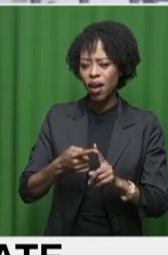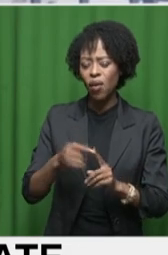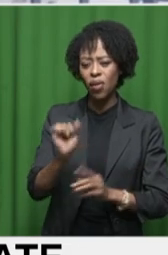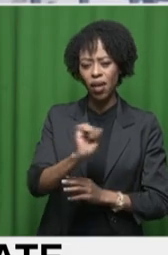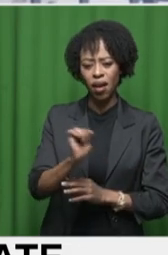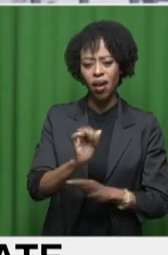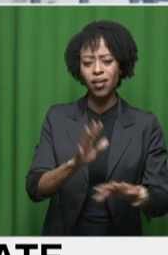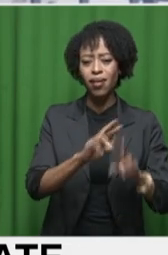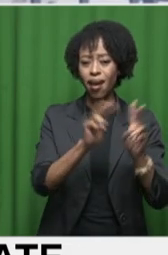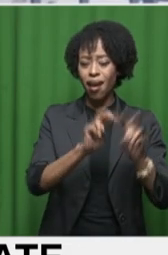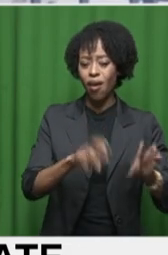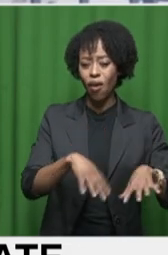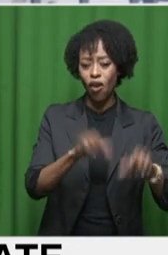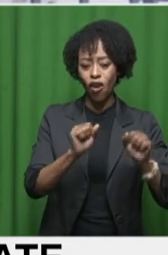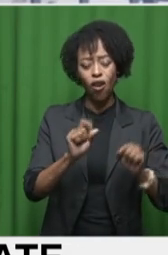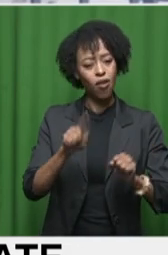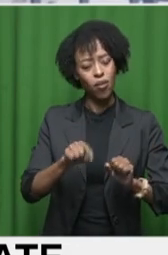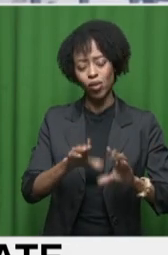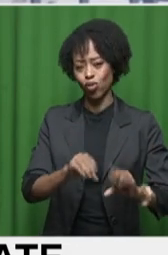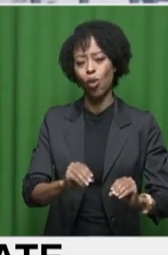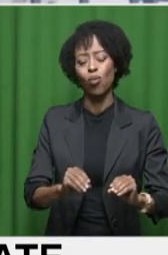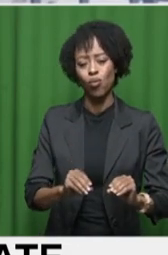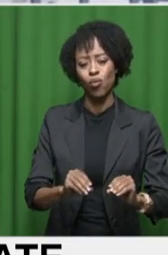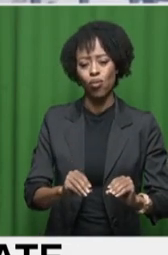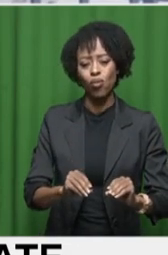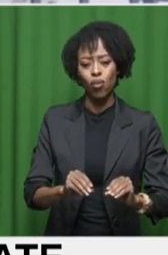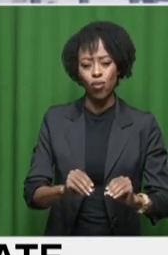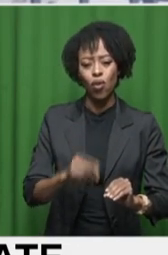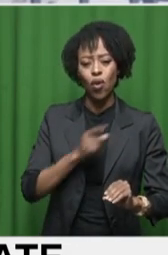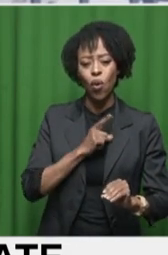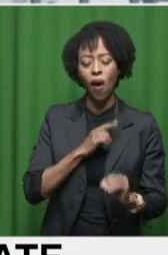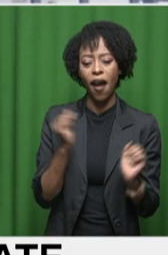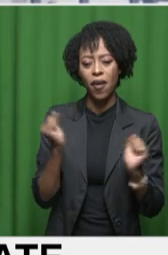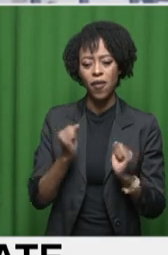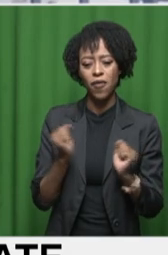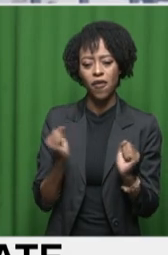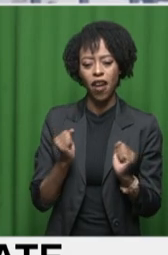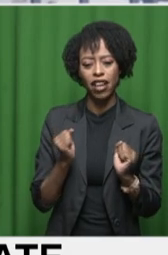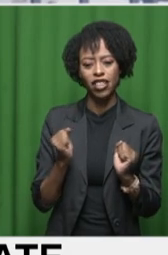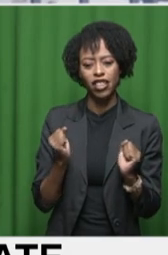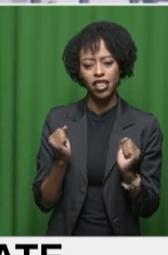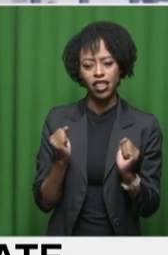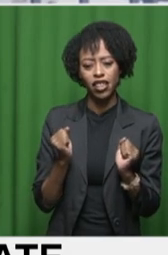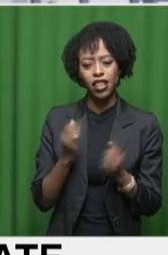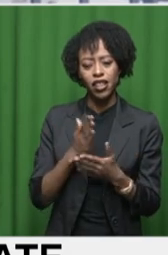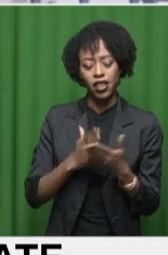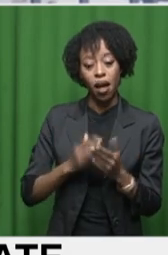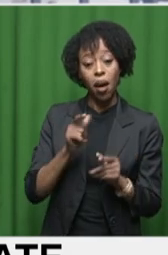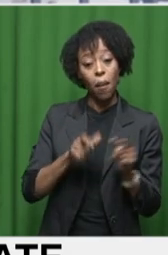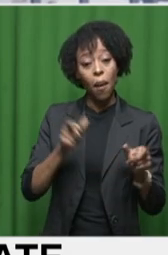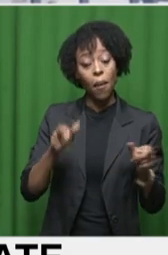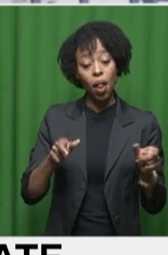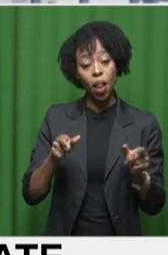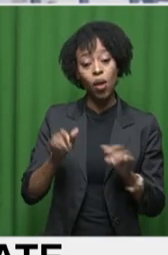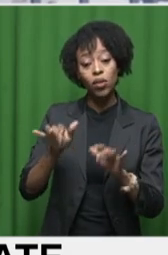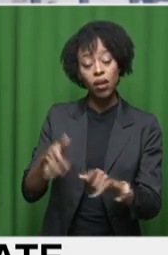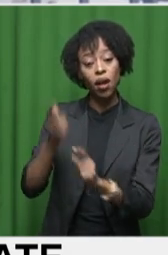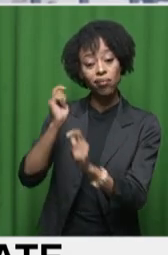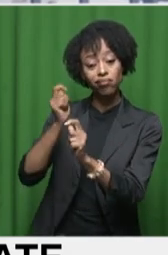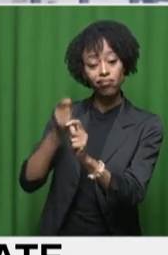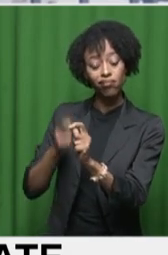because it's our fridges, and some of the people who are staying in